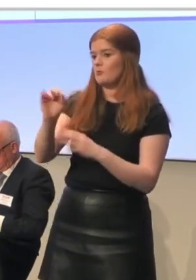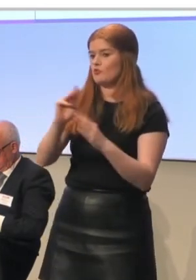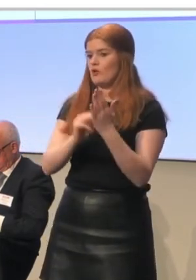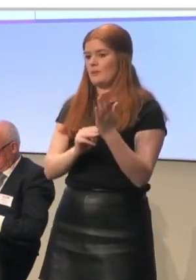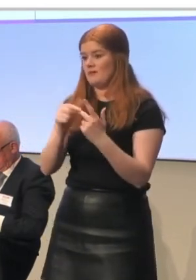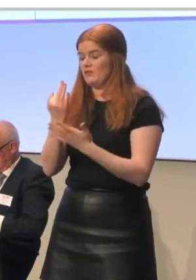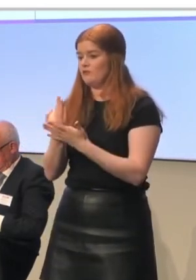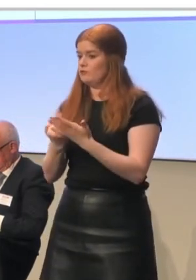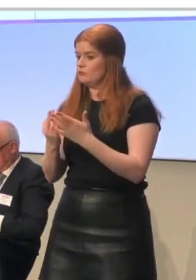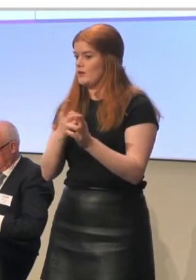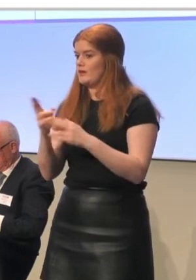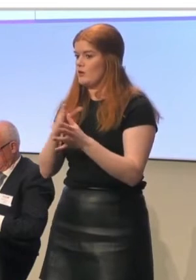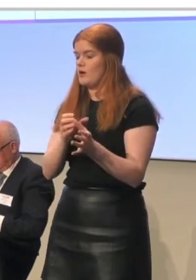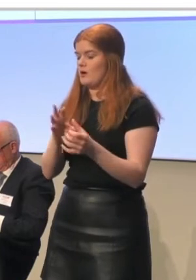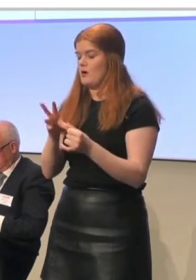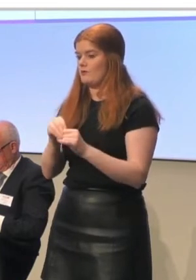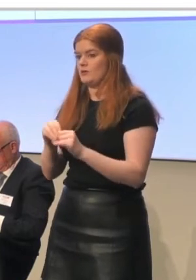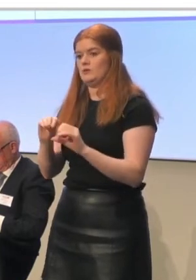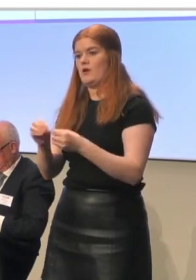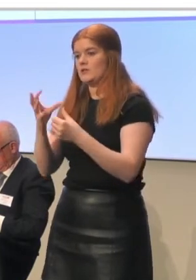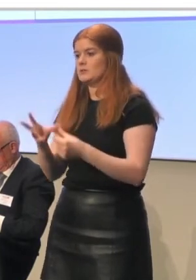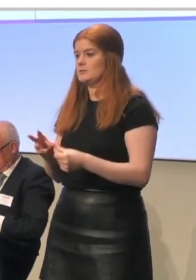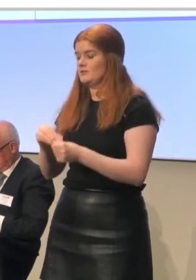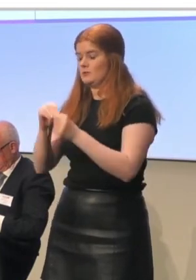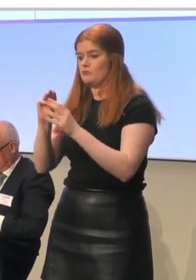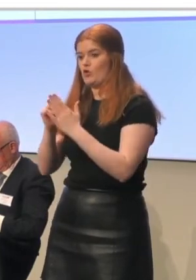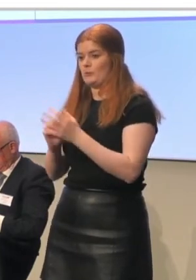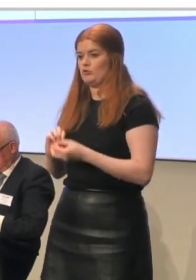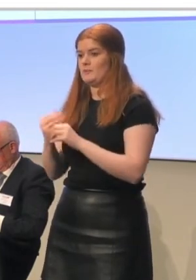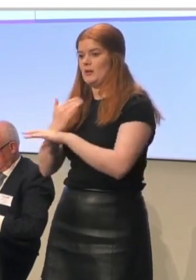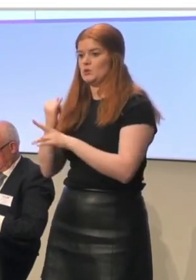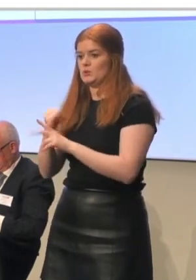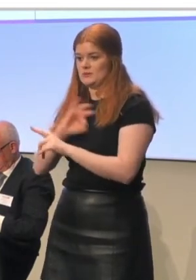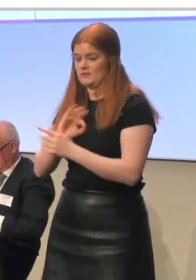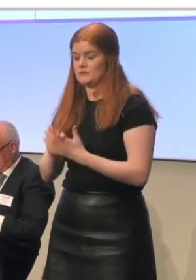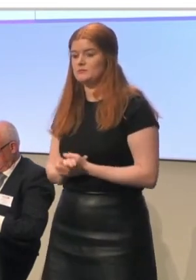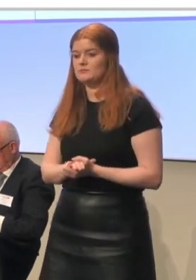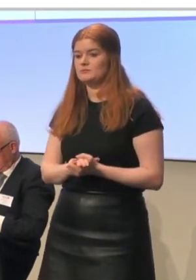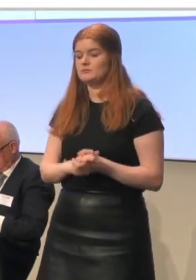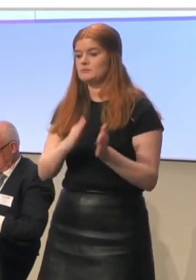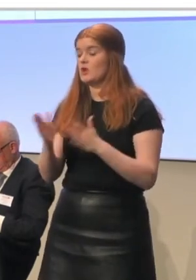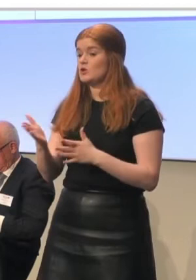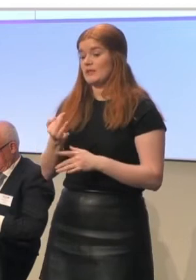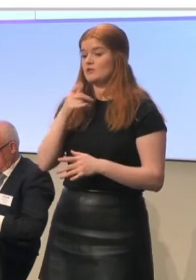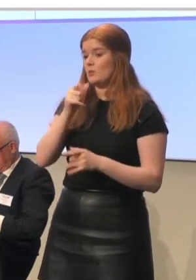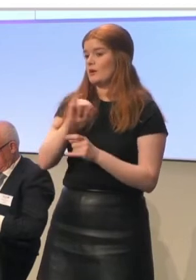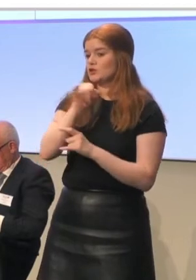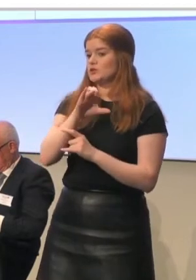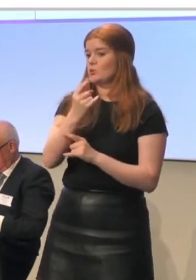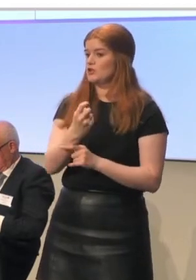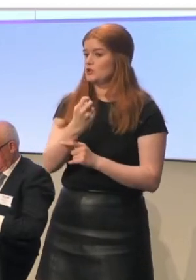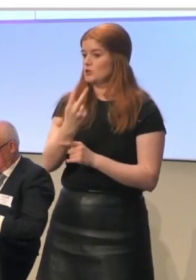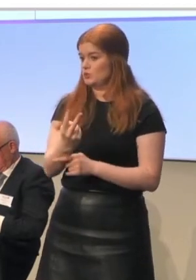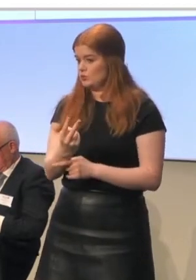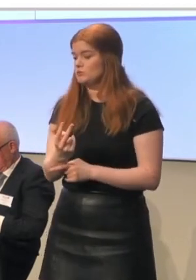quite a few offered particular programs devised by the school themselves. To touch briefly on the Junior Cert level 1 and 2, it was prevalent